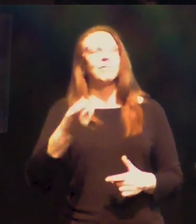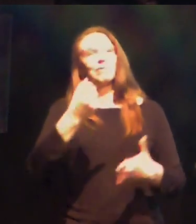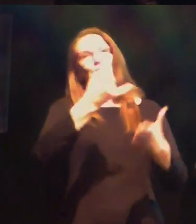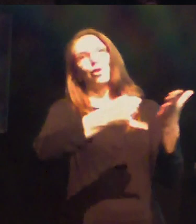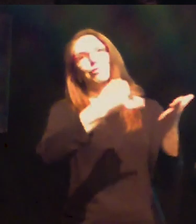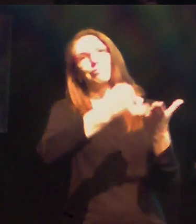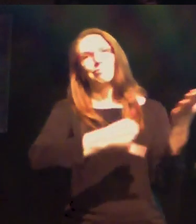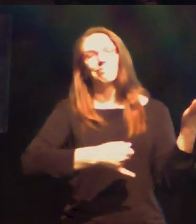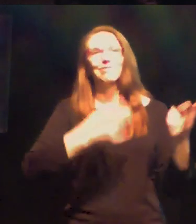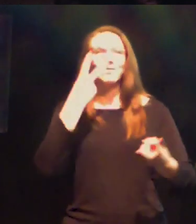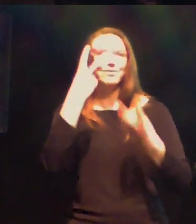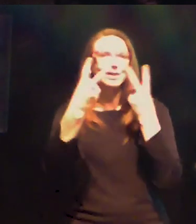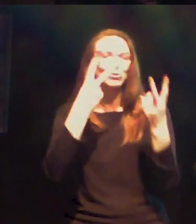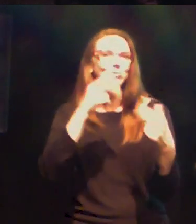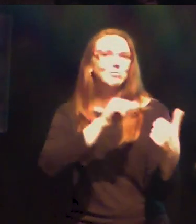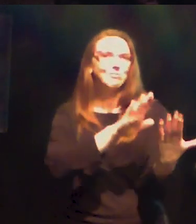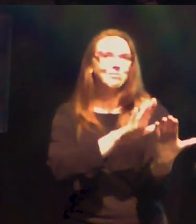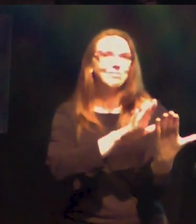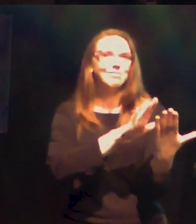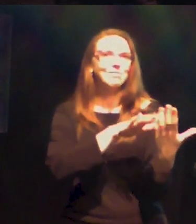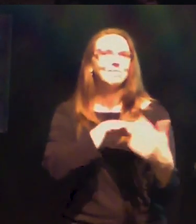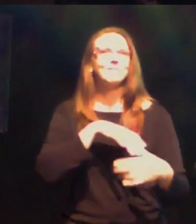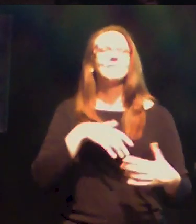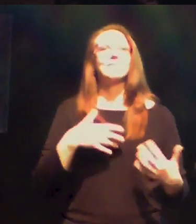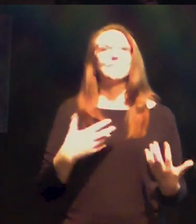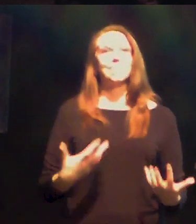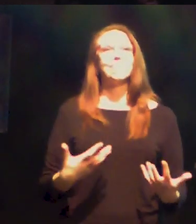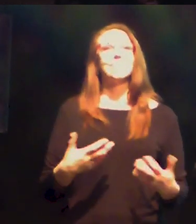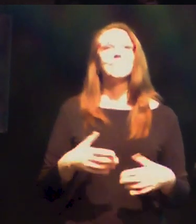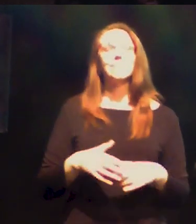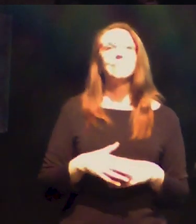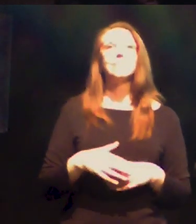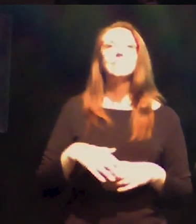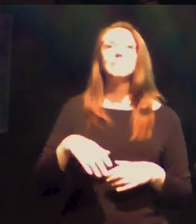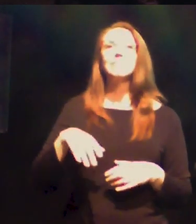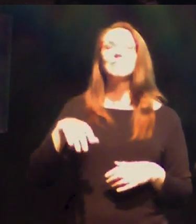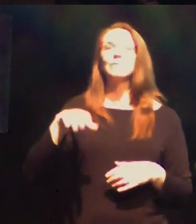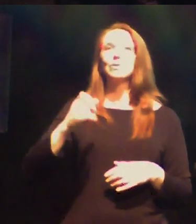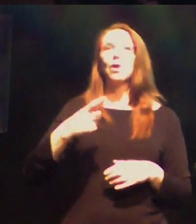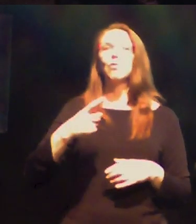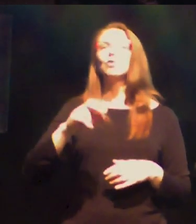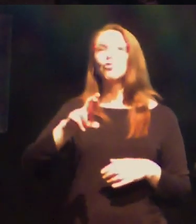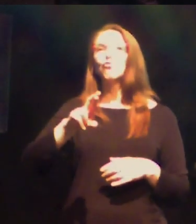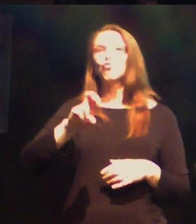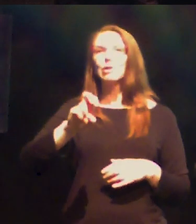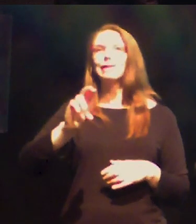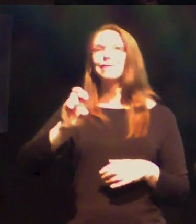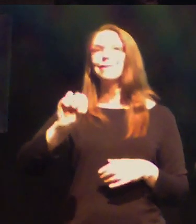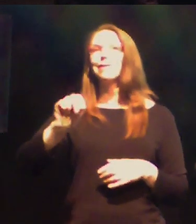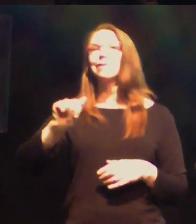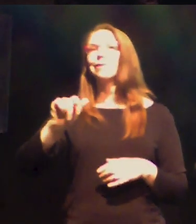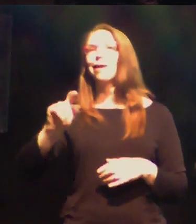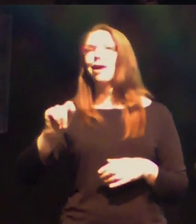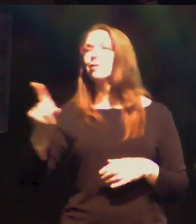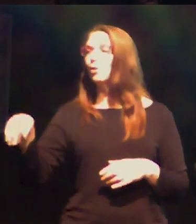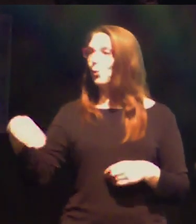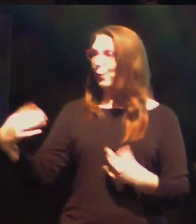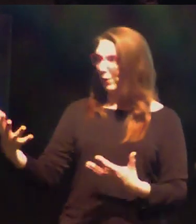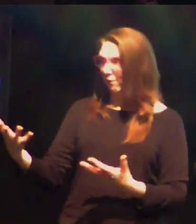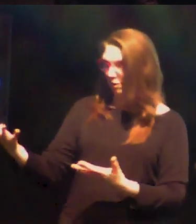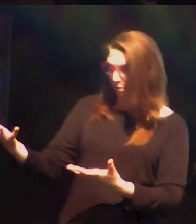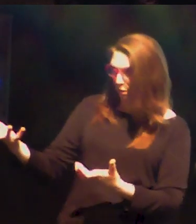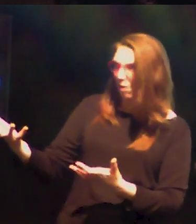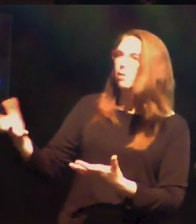art, through visual means, and reenacting what happened. So you give her space to do